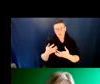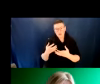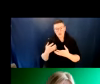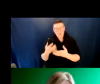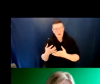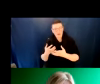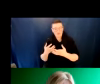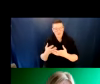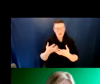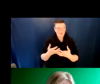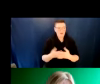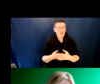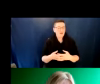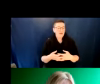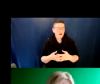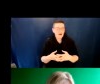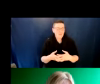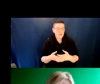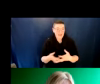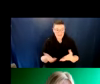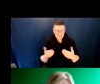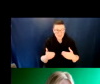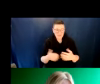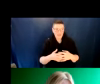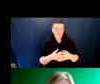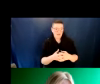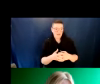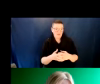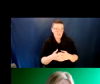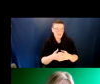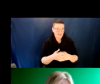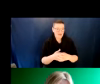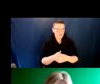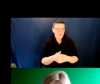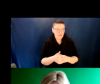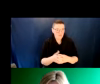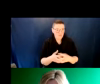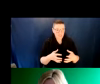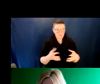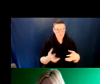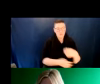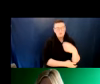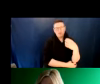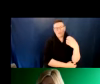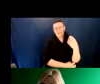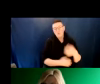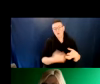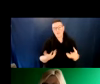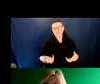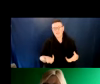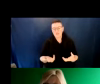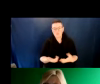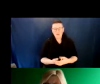to a parent or a caregiver. And similarly, the idea of relationship is warmth. So you say we have a